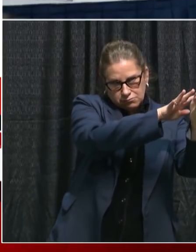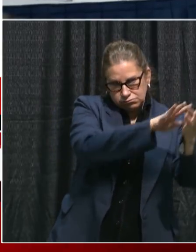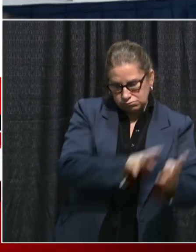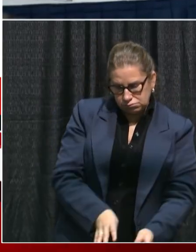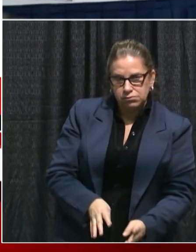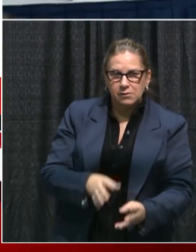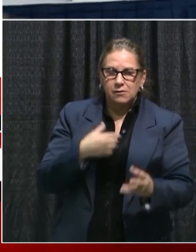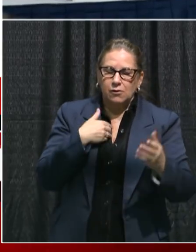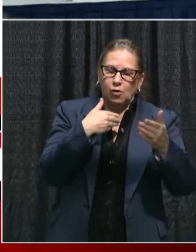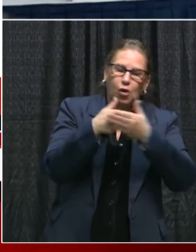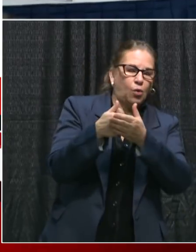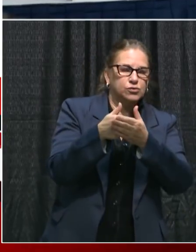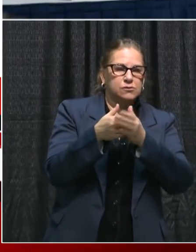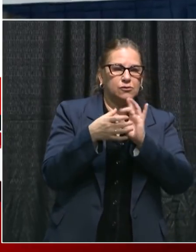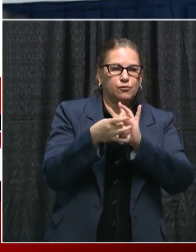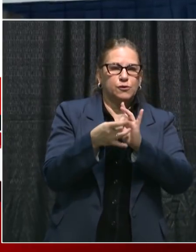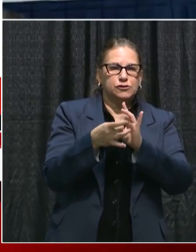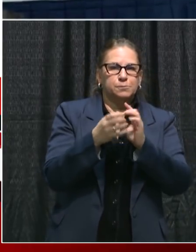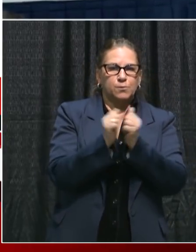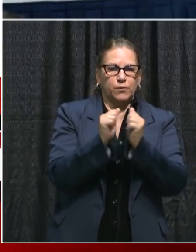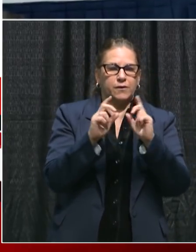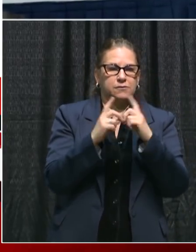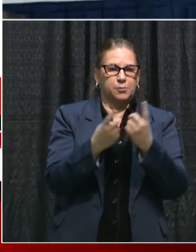that's working on the surge, and the hospitals.